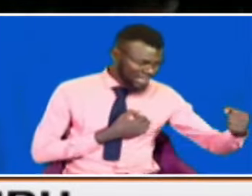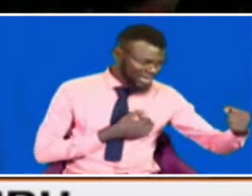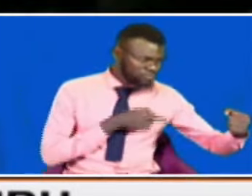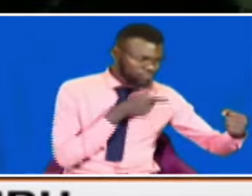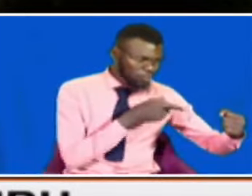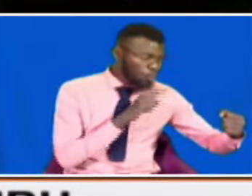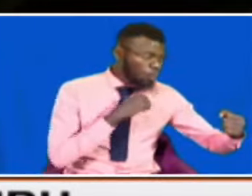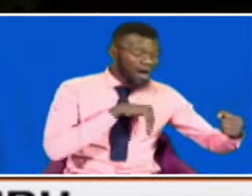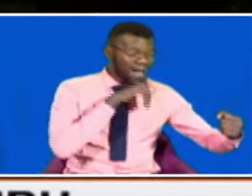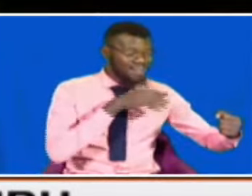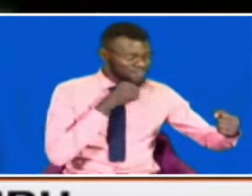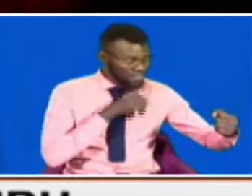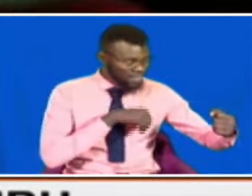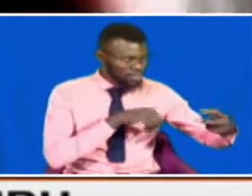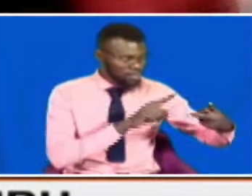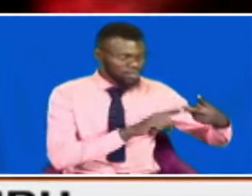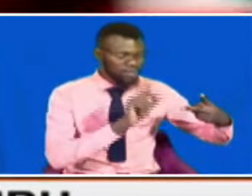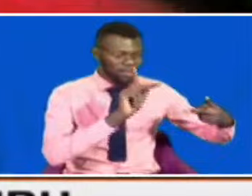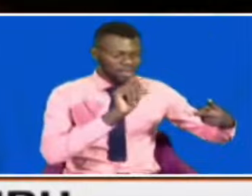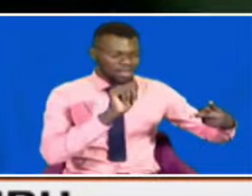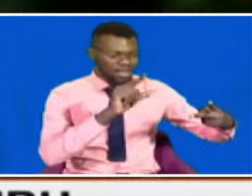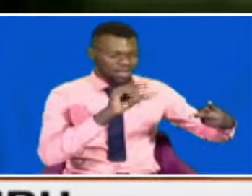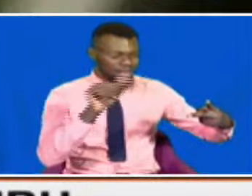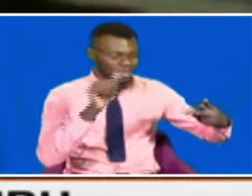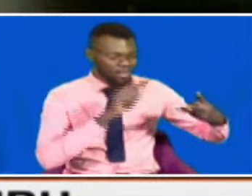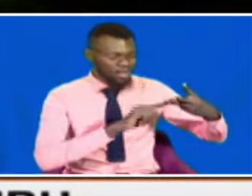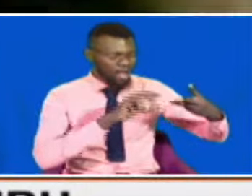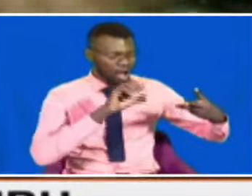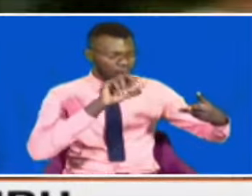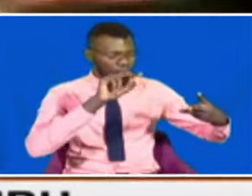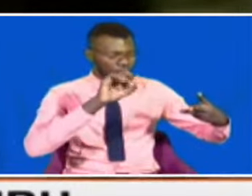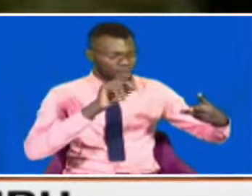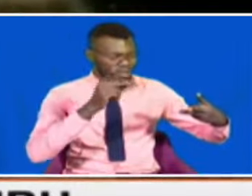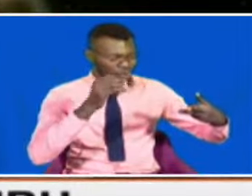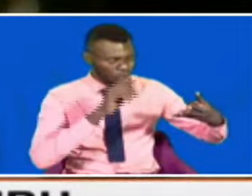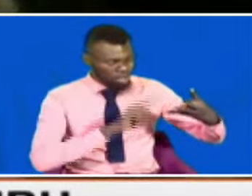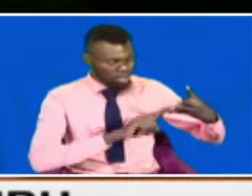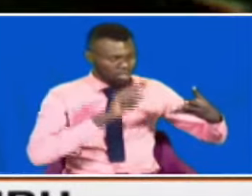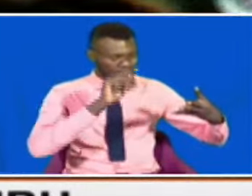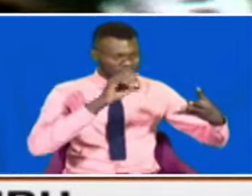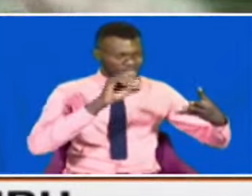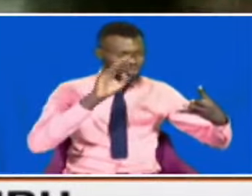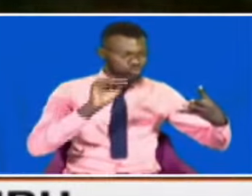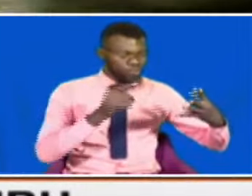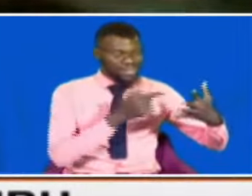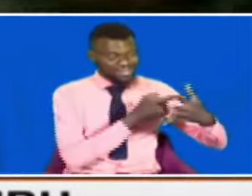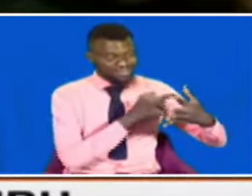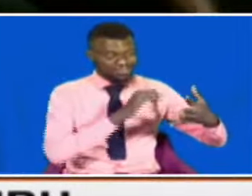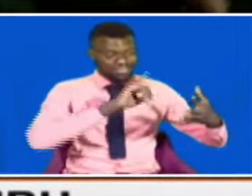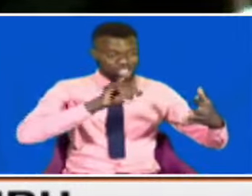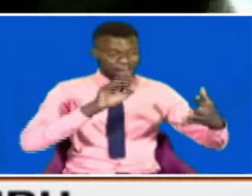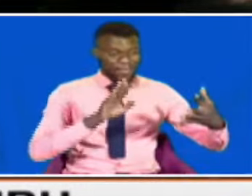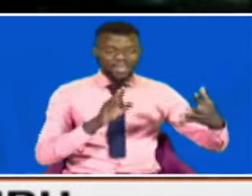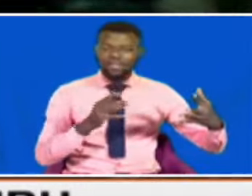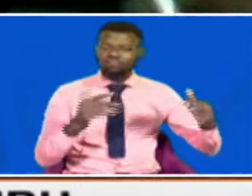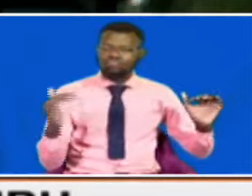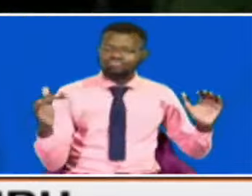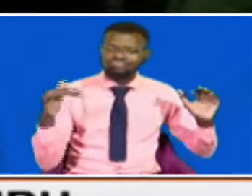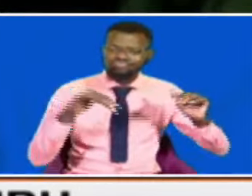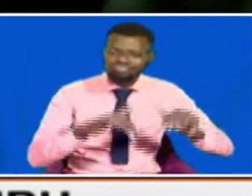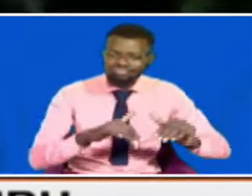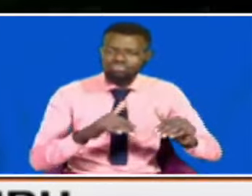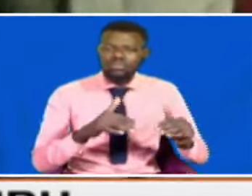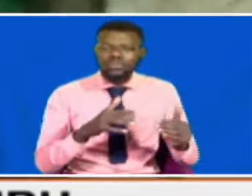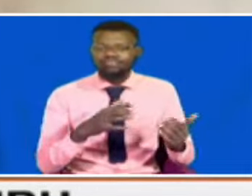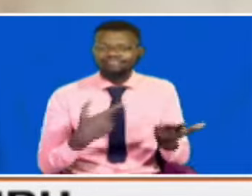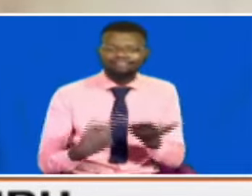was Oginga, Bildad Kagia, Oneko, Tom Okello Odongo and J.D. Kali. The outcome of the conference was to